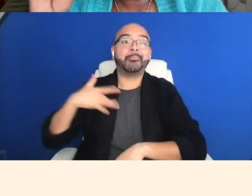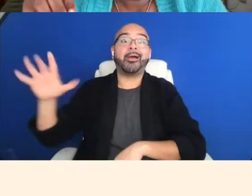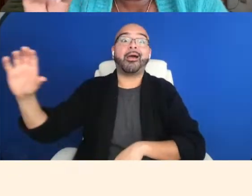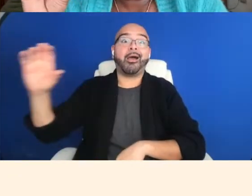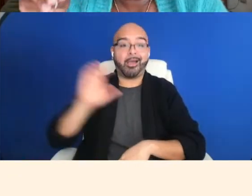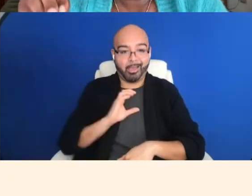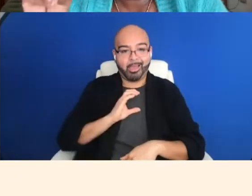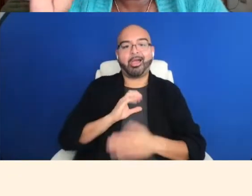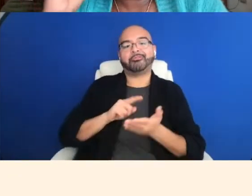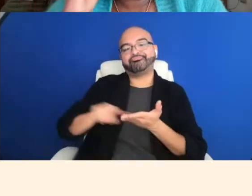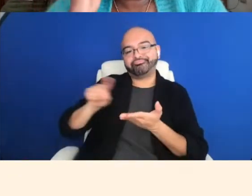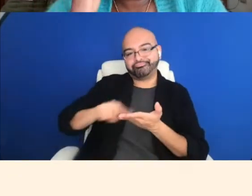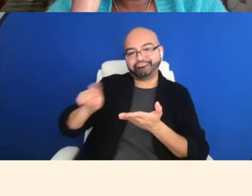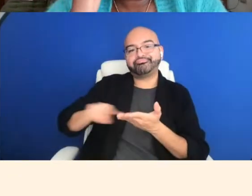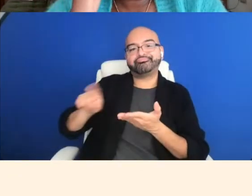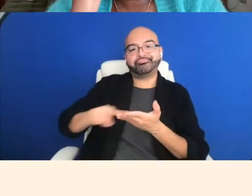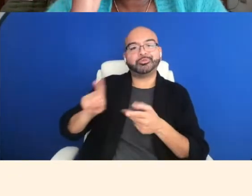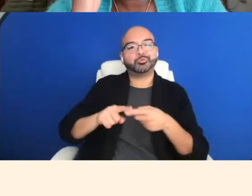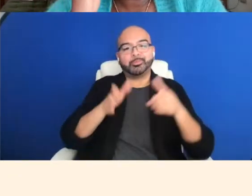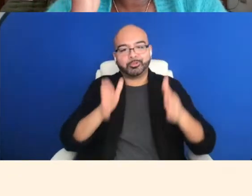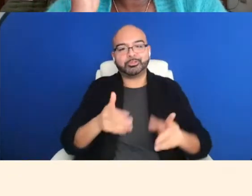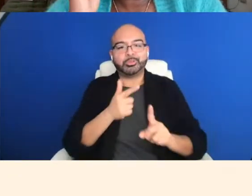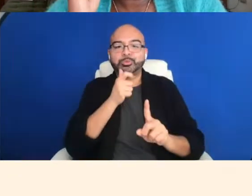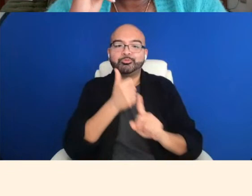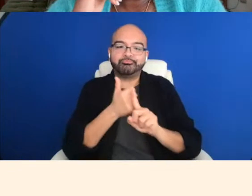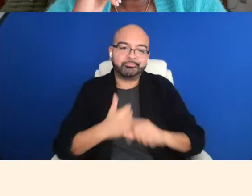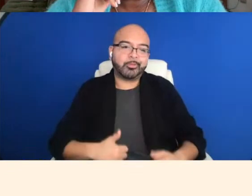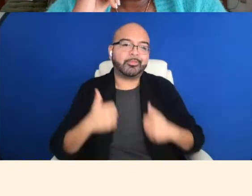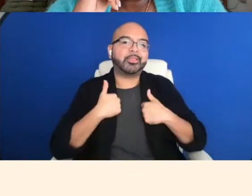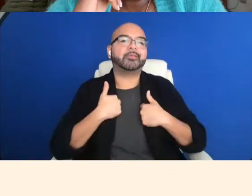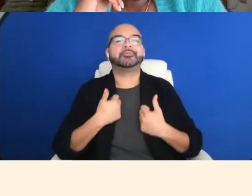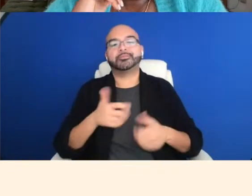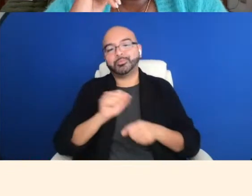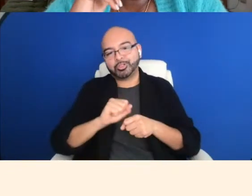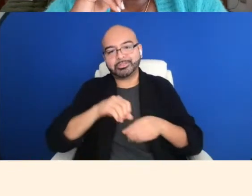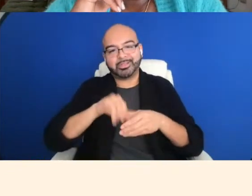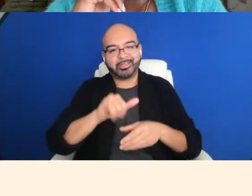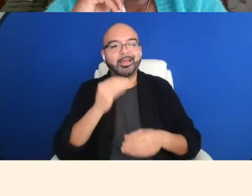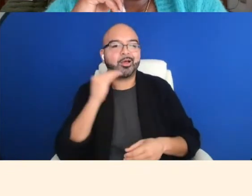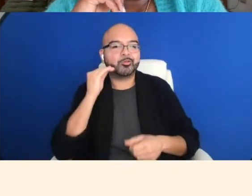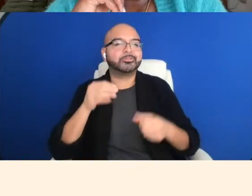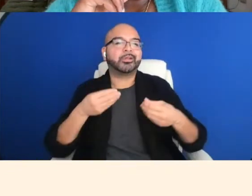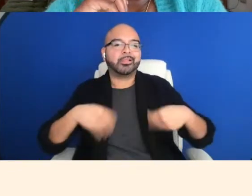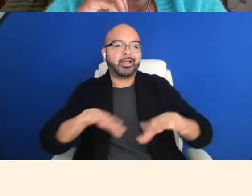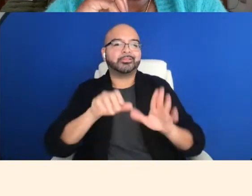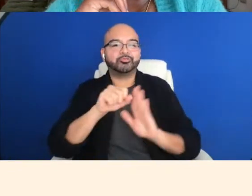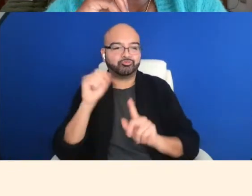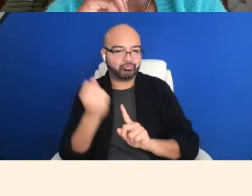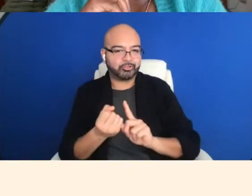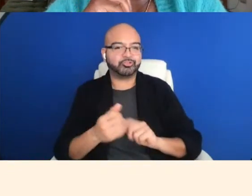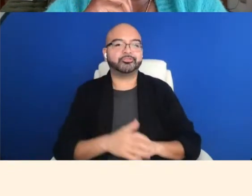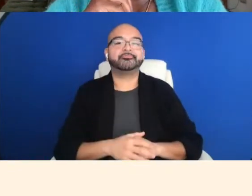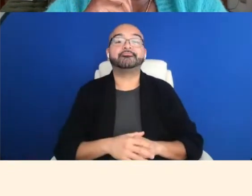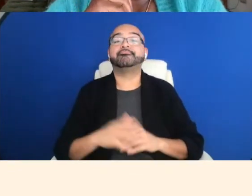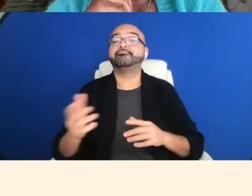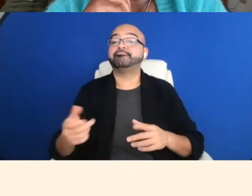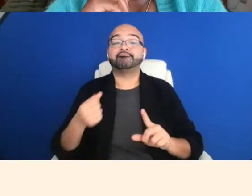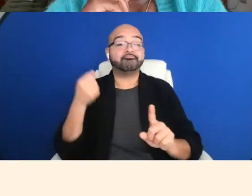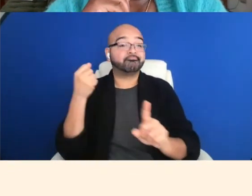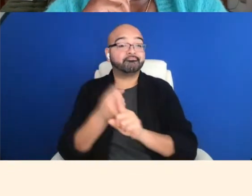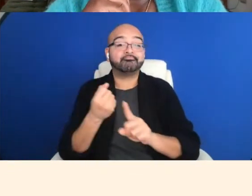person who lives and works in the housing or land situation. And it creates the effect of wealth